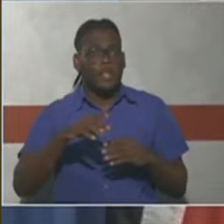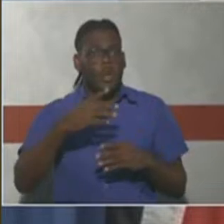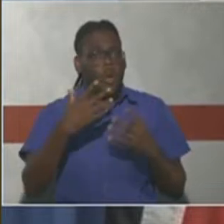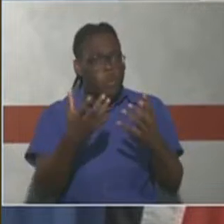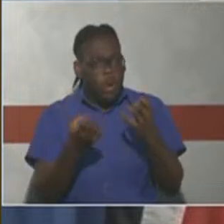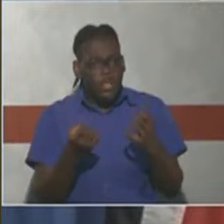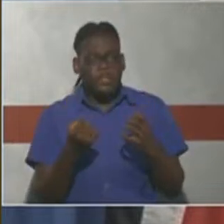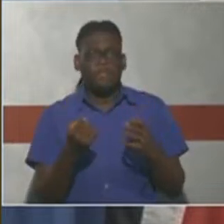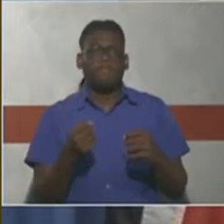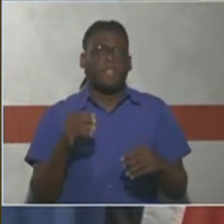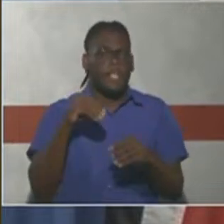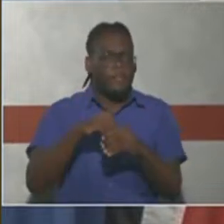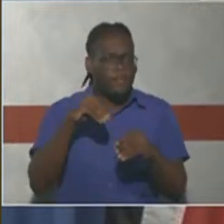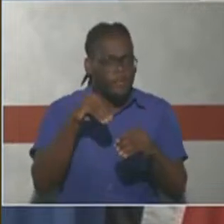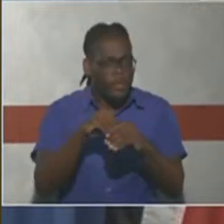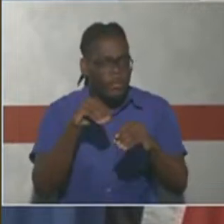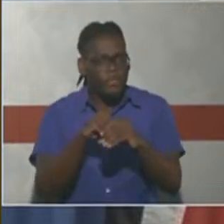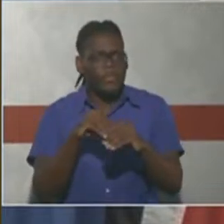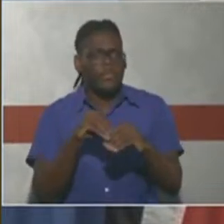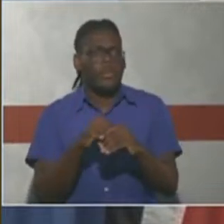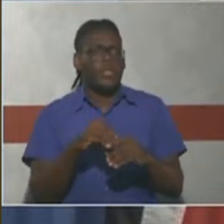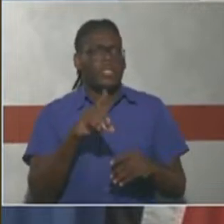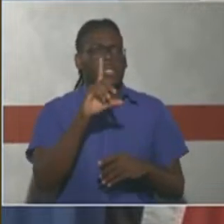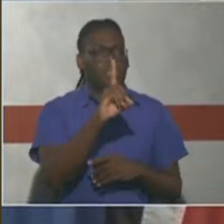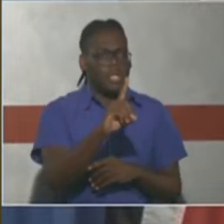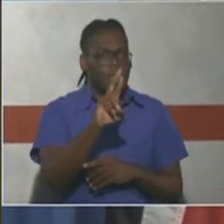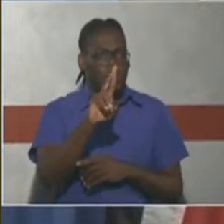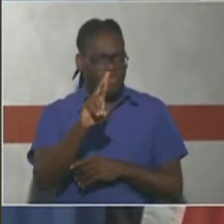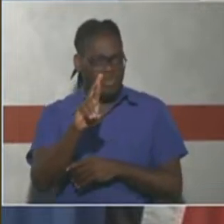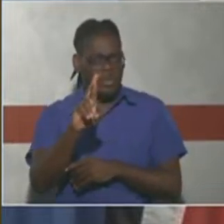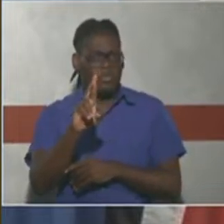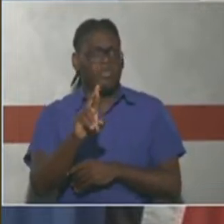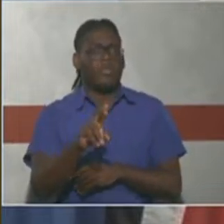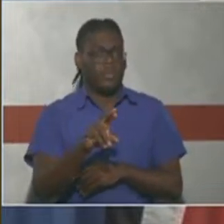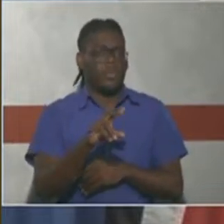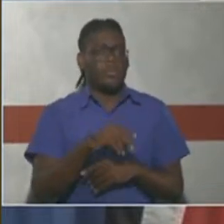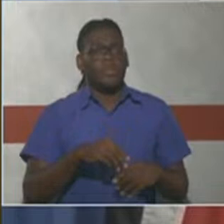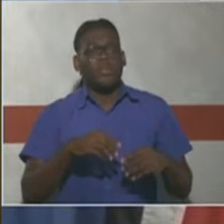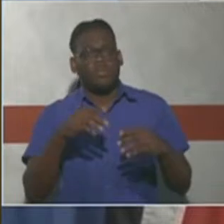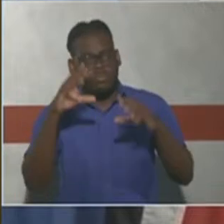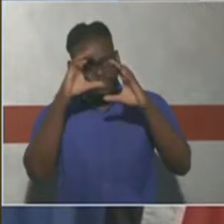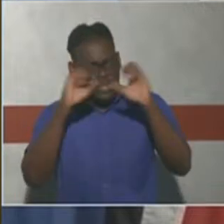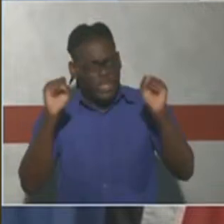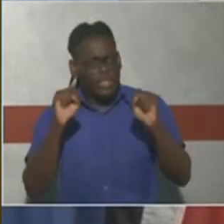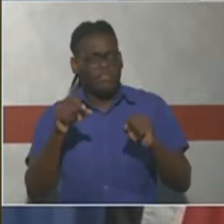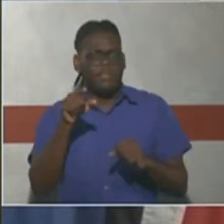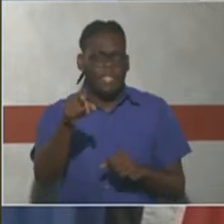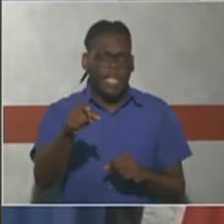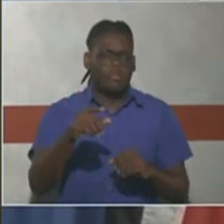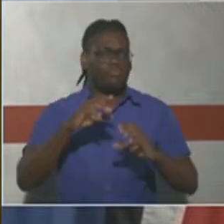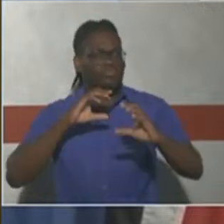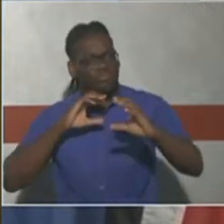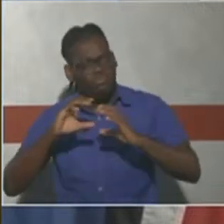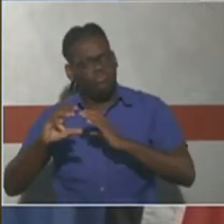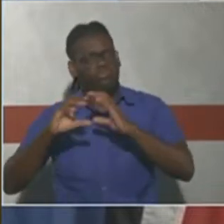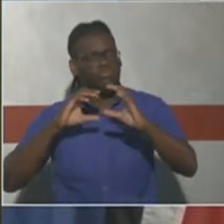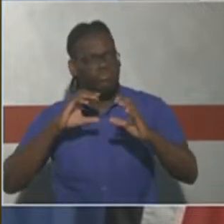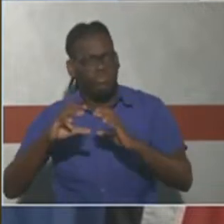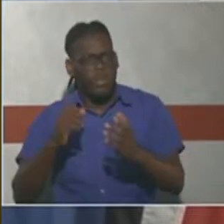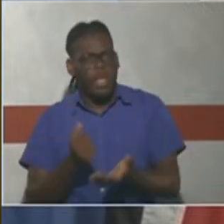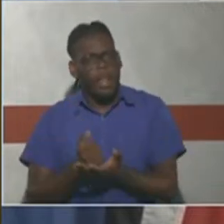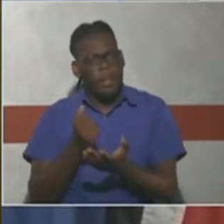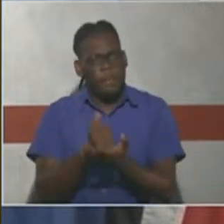Republic. So this discussion of energy security for the region involved Dominican Republic, who are now